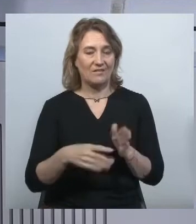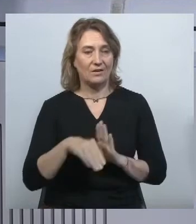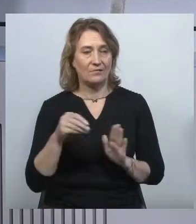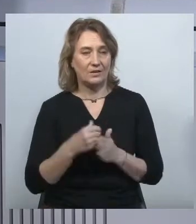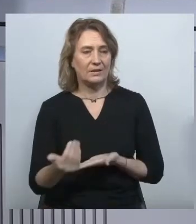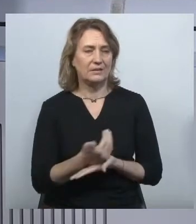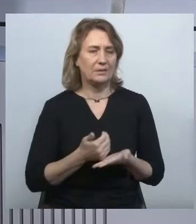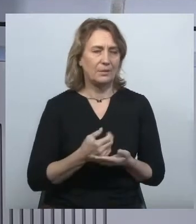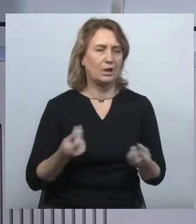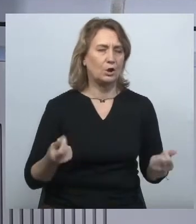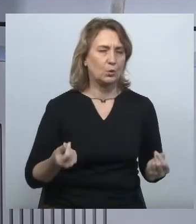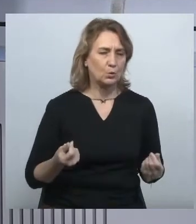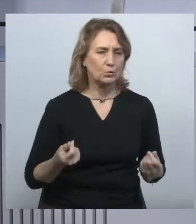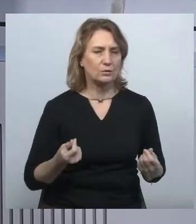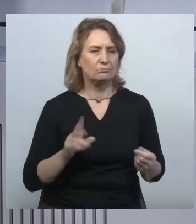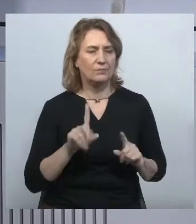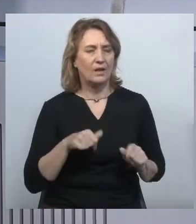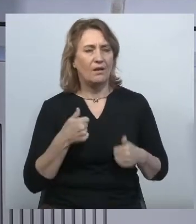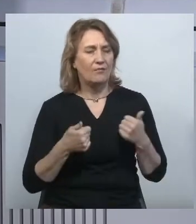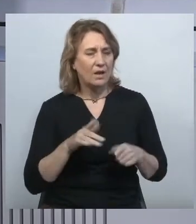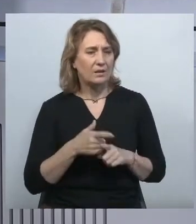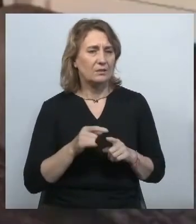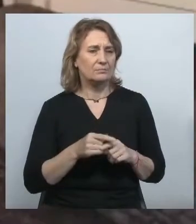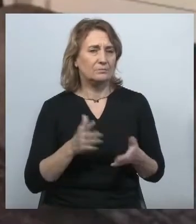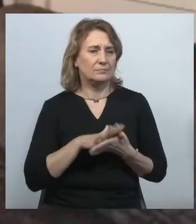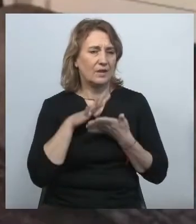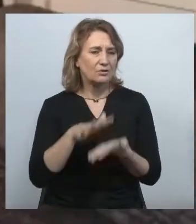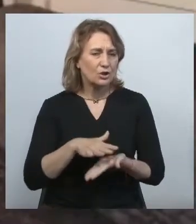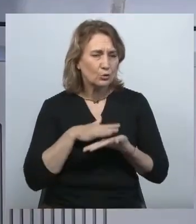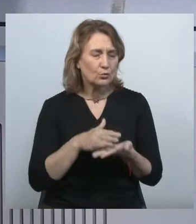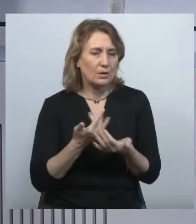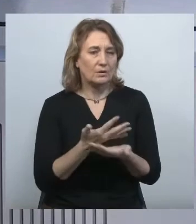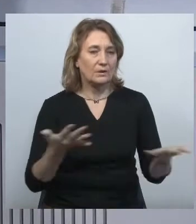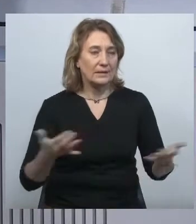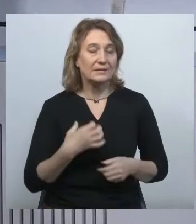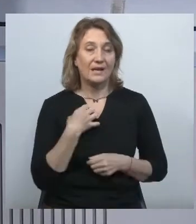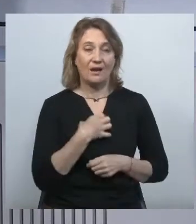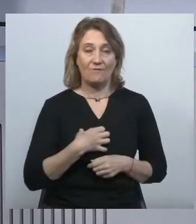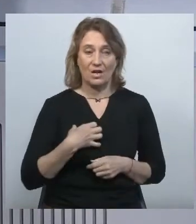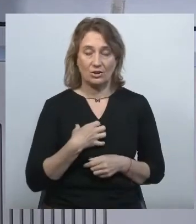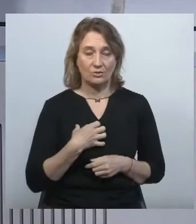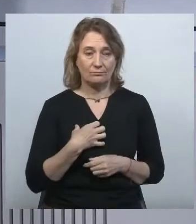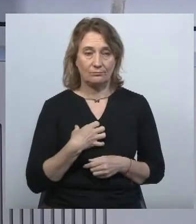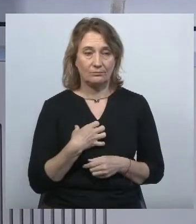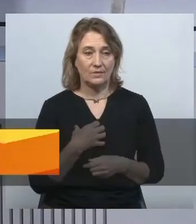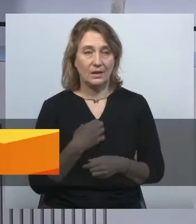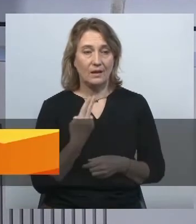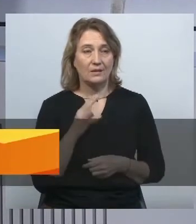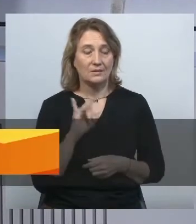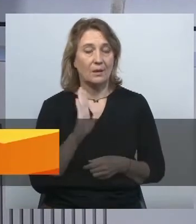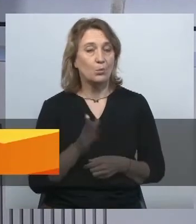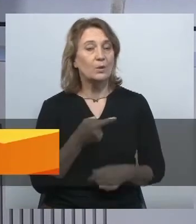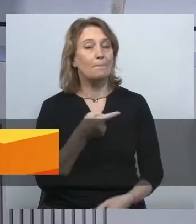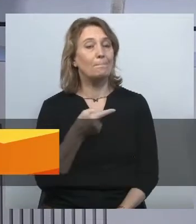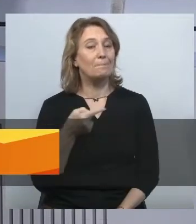election, it's either to collect money from each party to give, but from the strategic point of view,